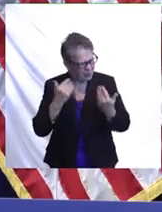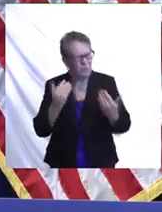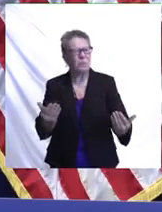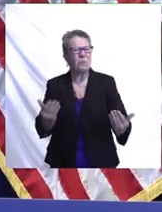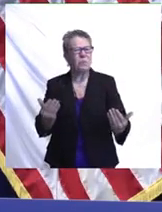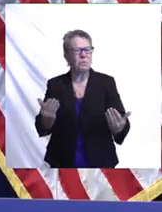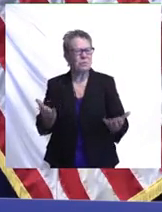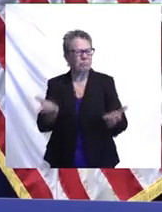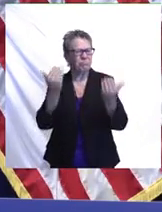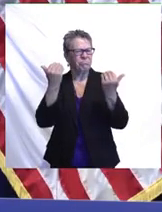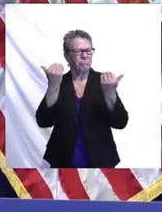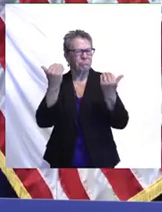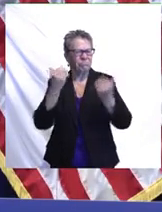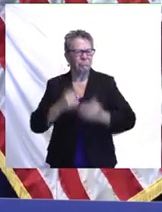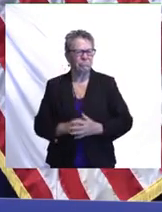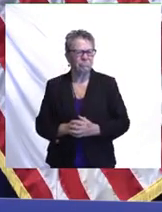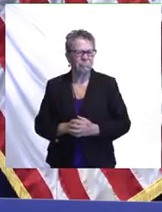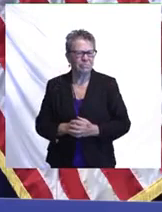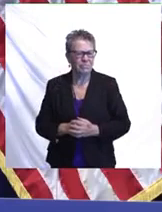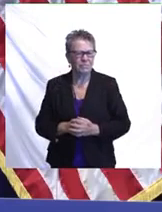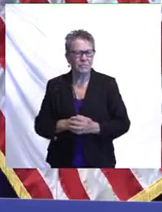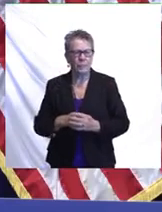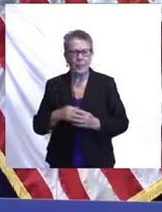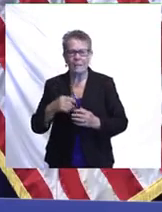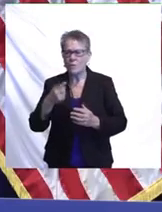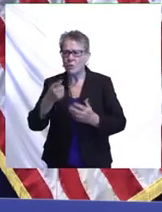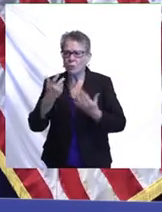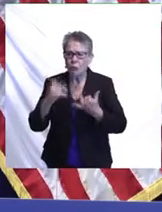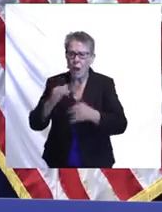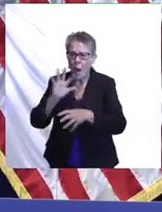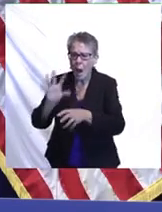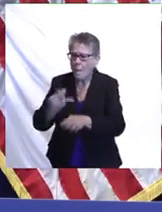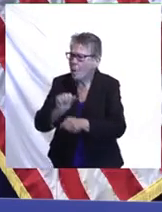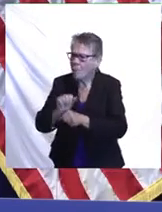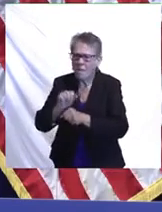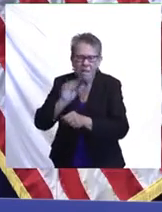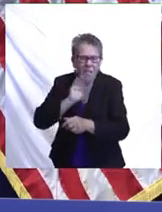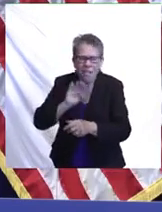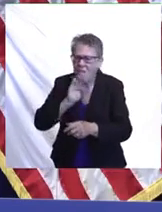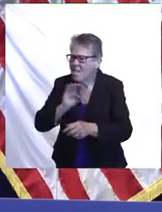any difficulty getting an appointment, call the call center at